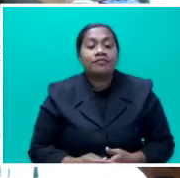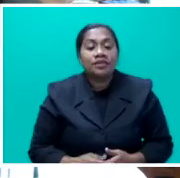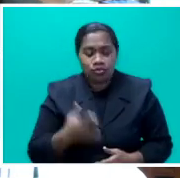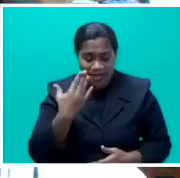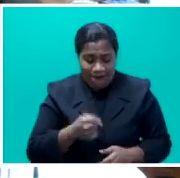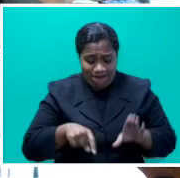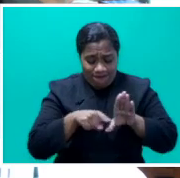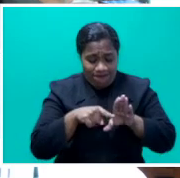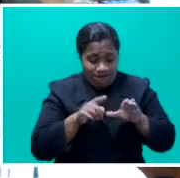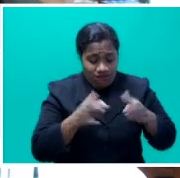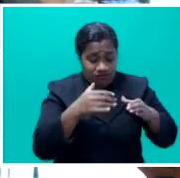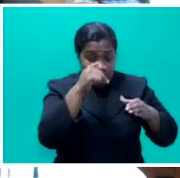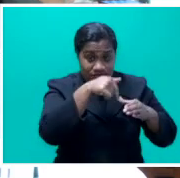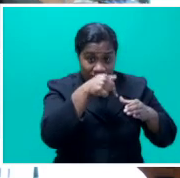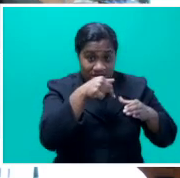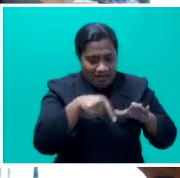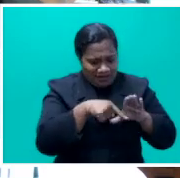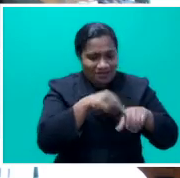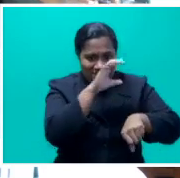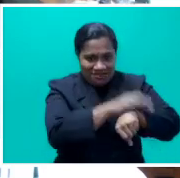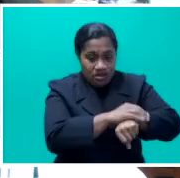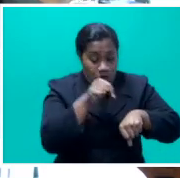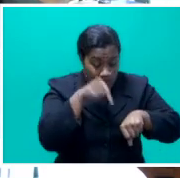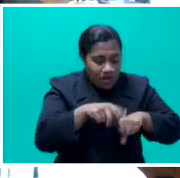deals with it, and of course